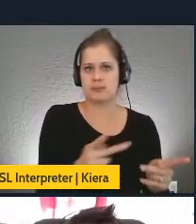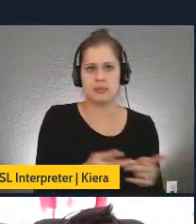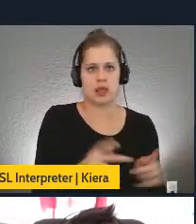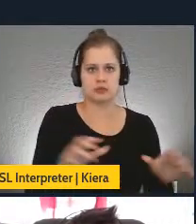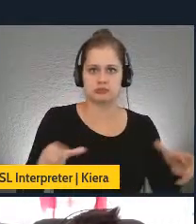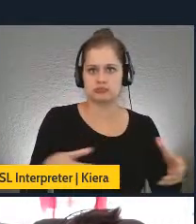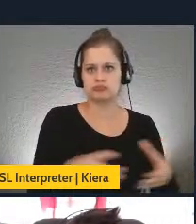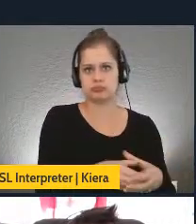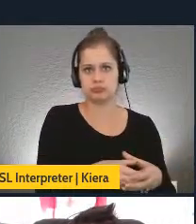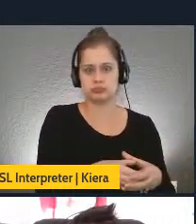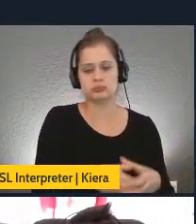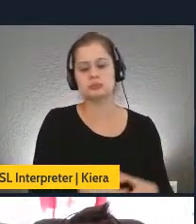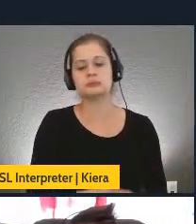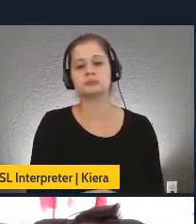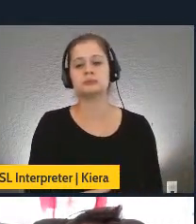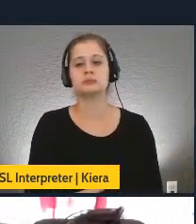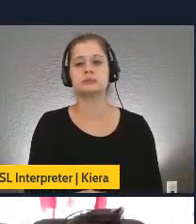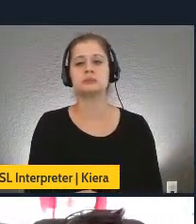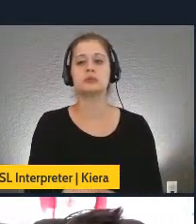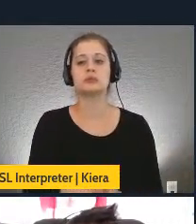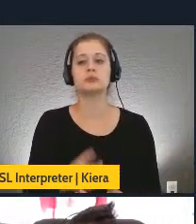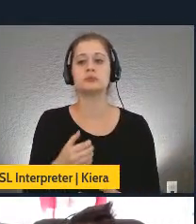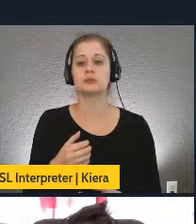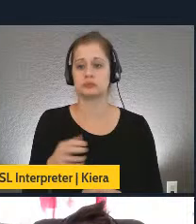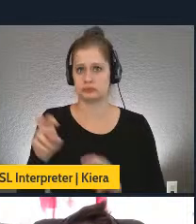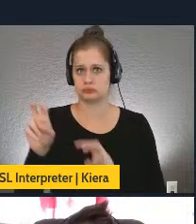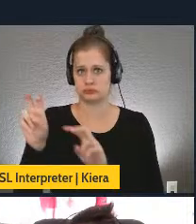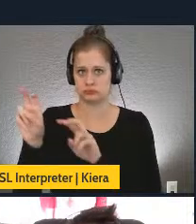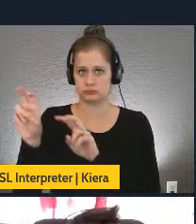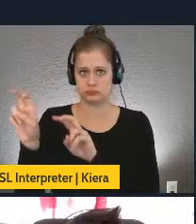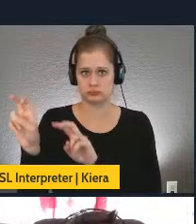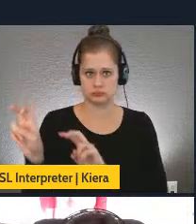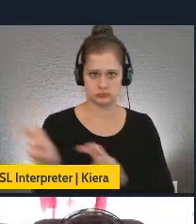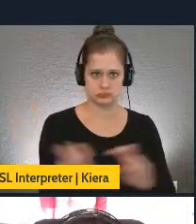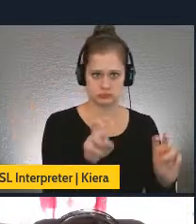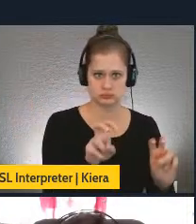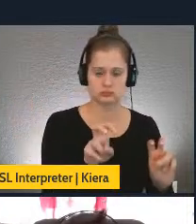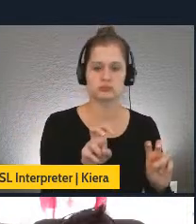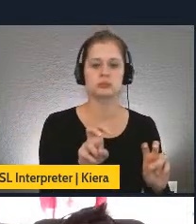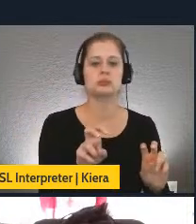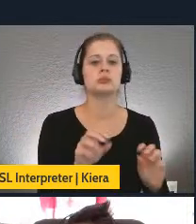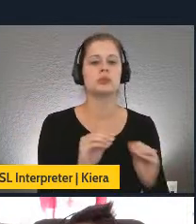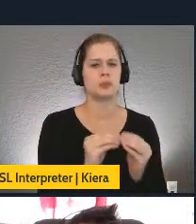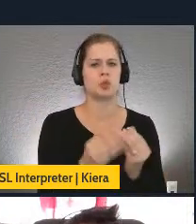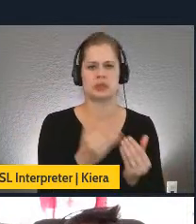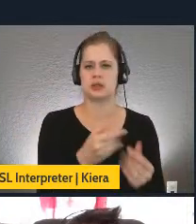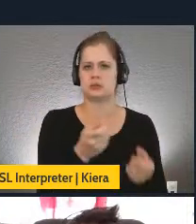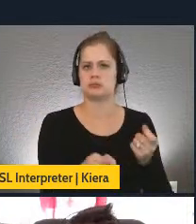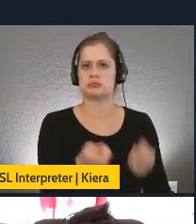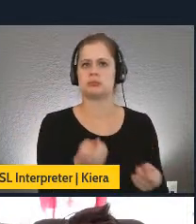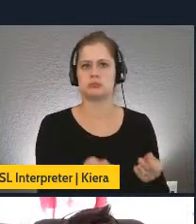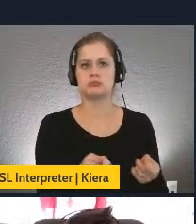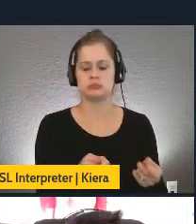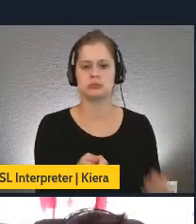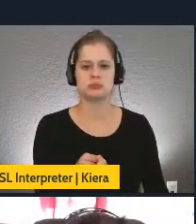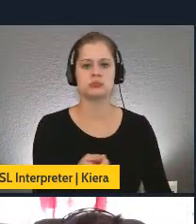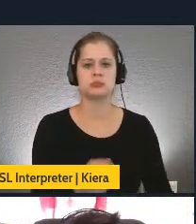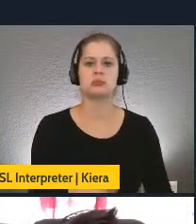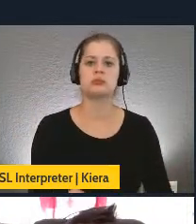you remove duplicate code, and the services are updated way more easily. So in the end, the devs